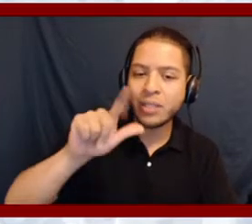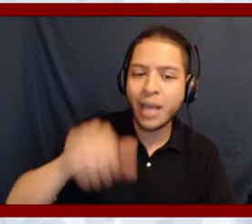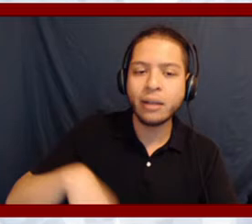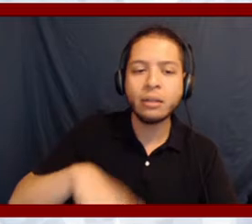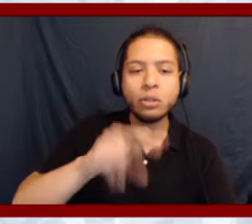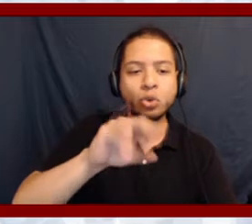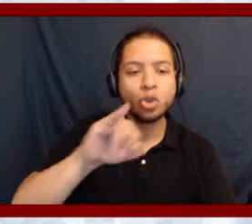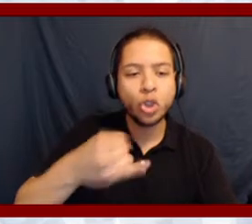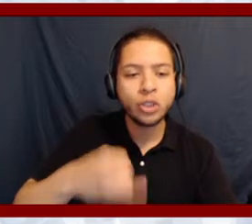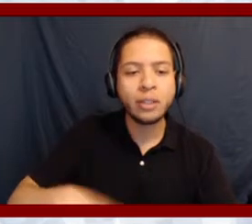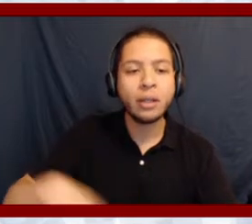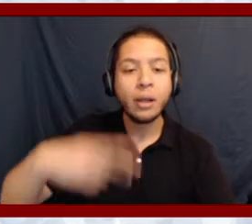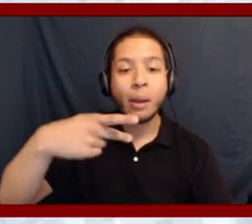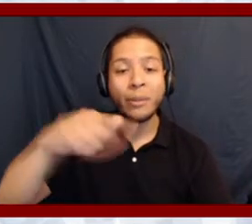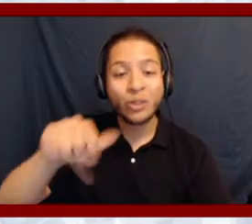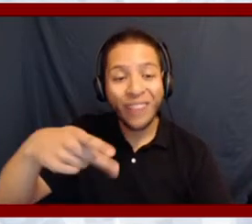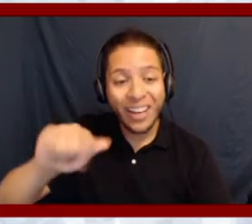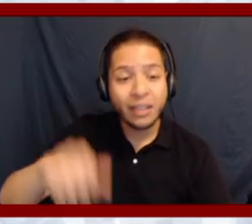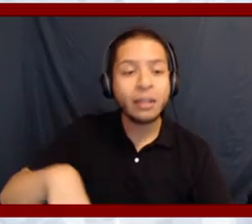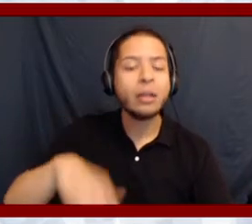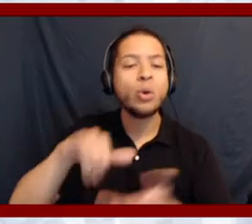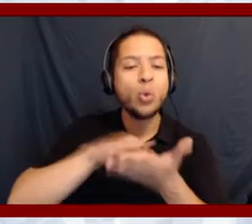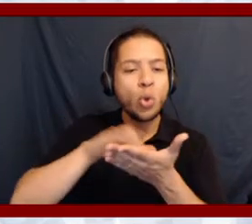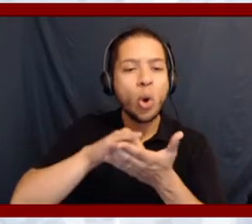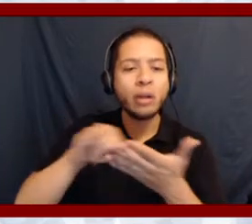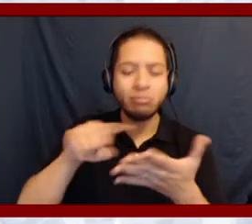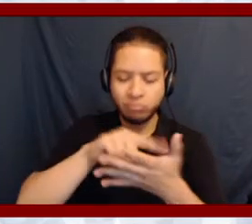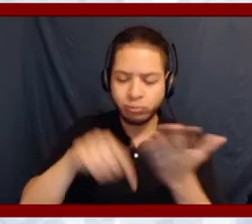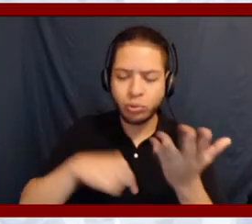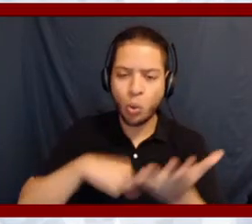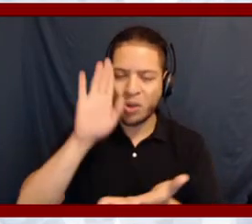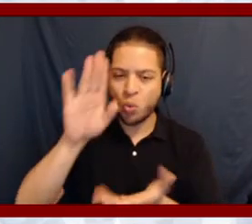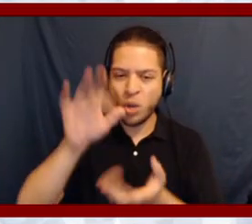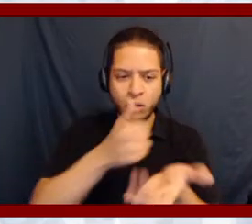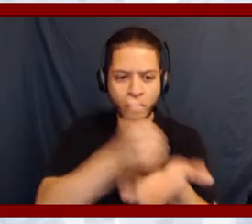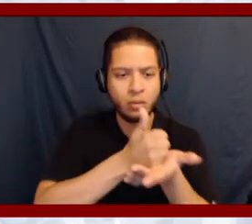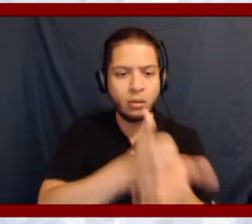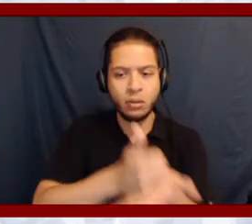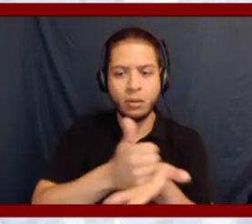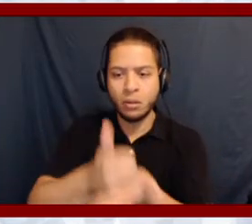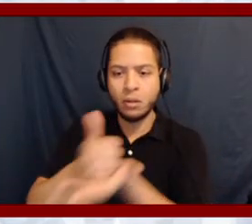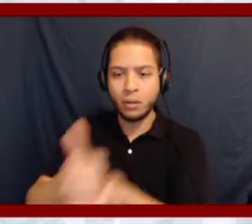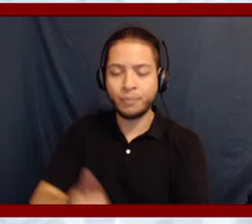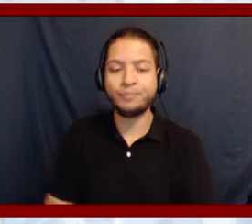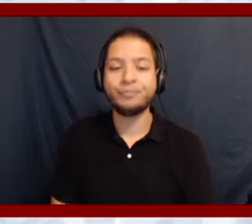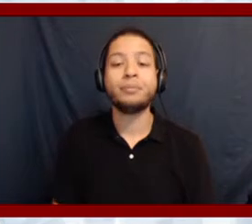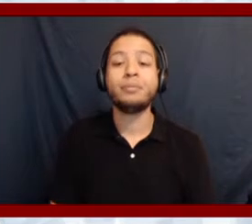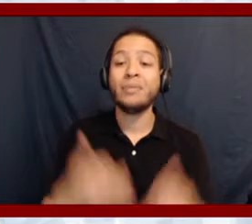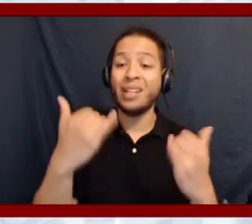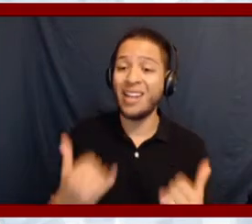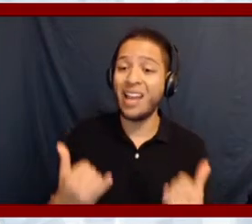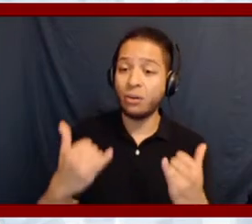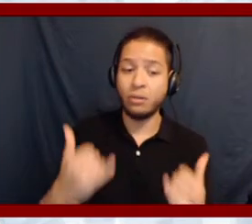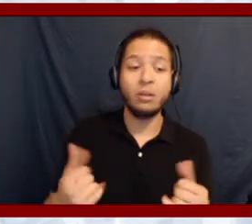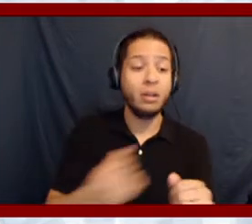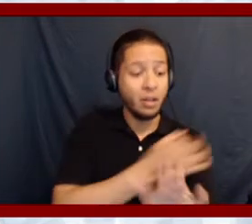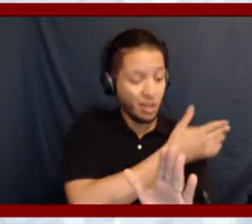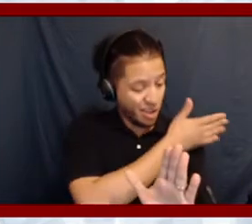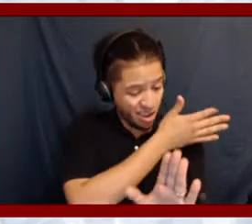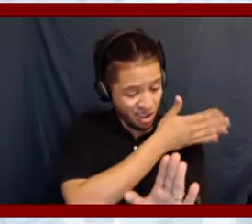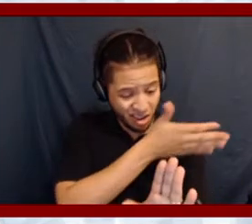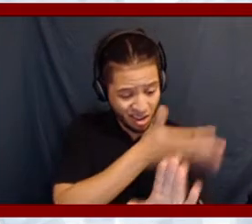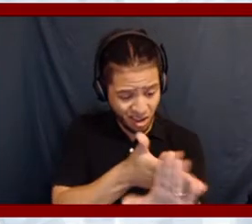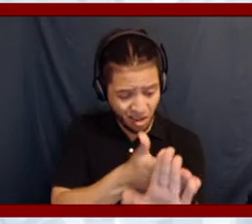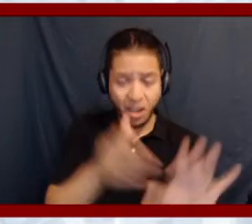the justice system side, you've never heard a president talk about systemic racism in his inaugural address and before